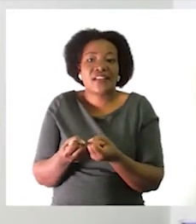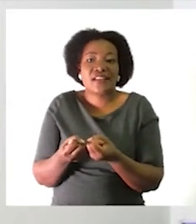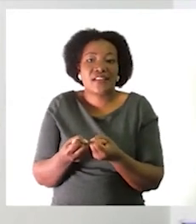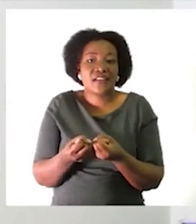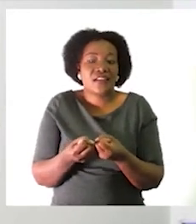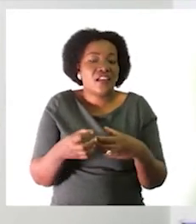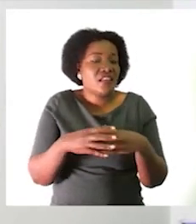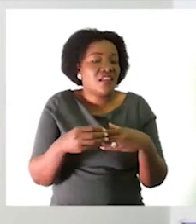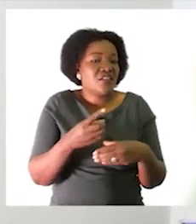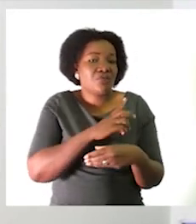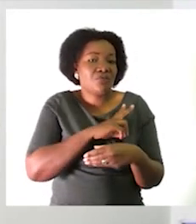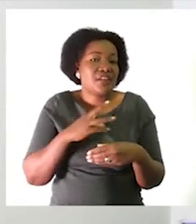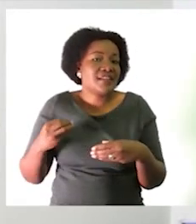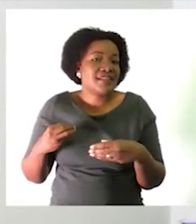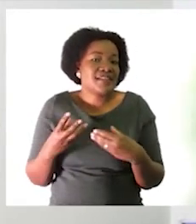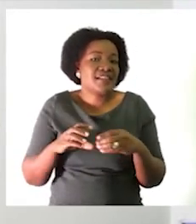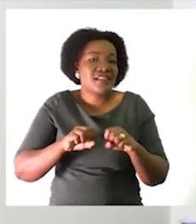decompose the $26?